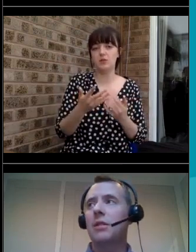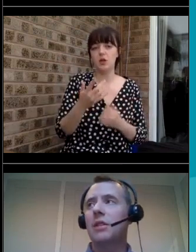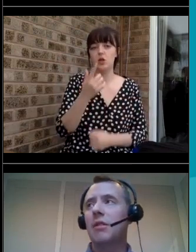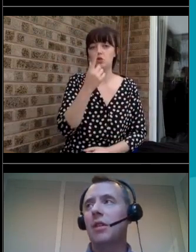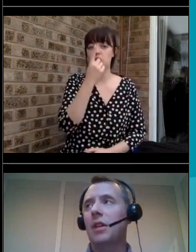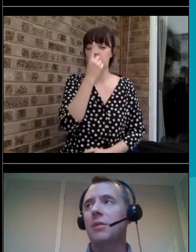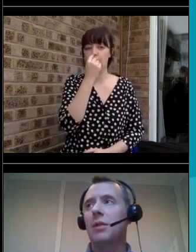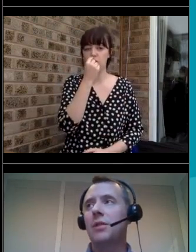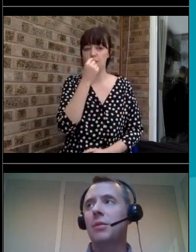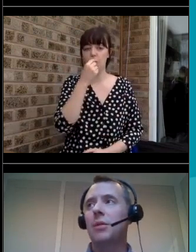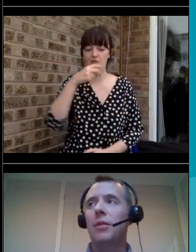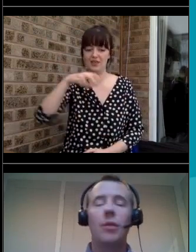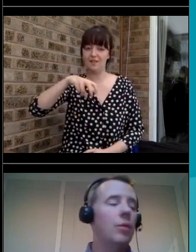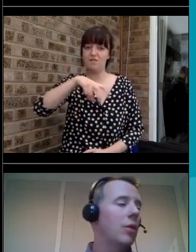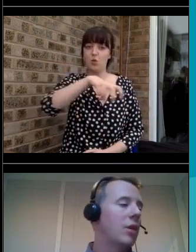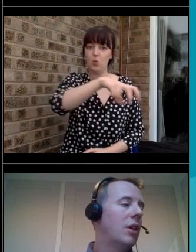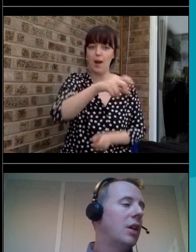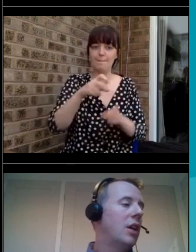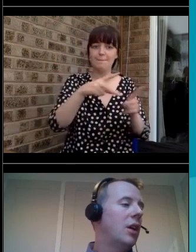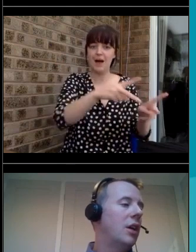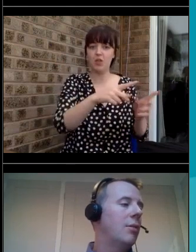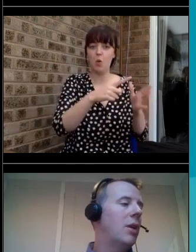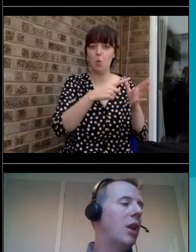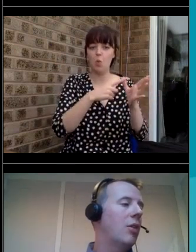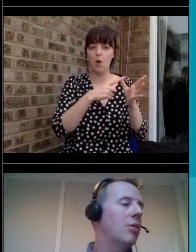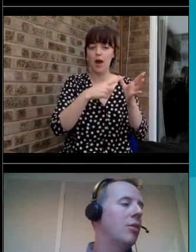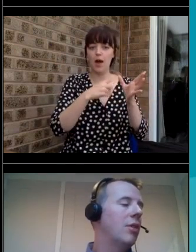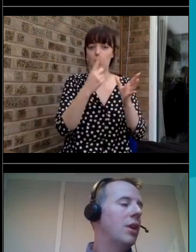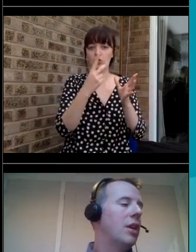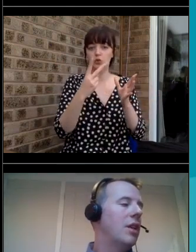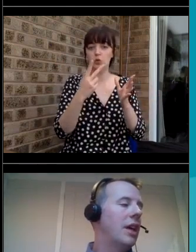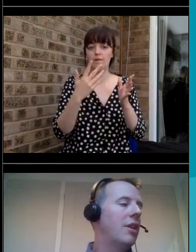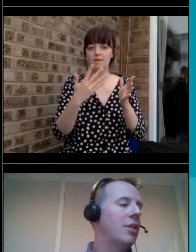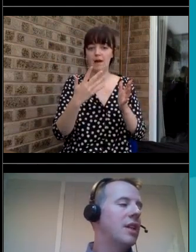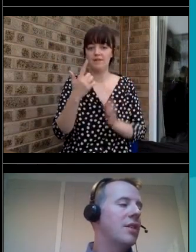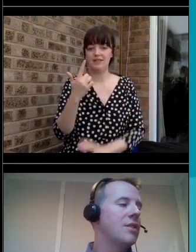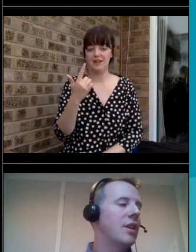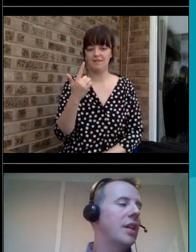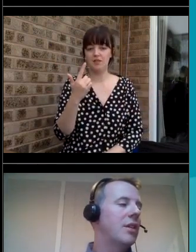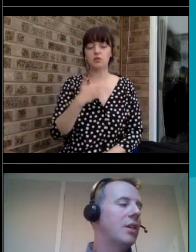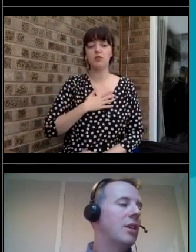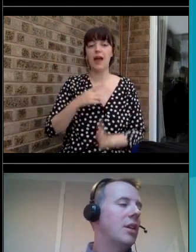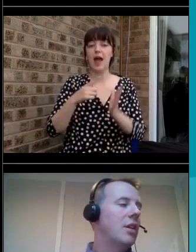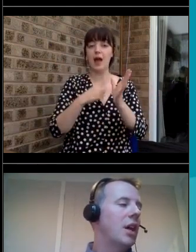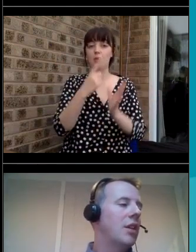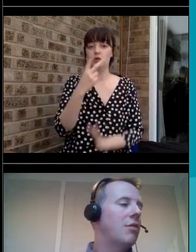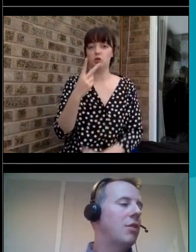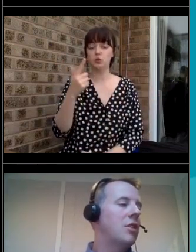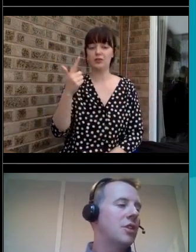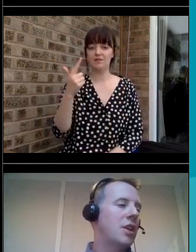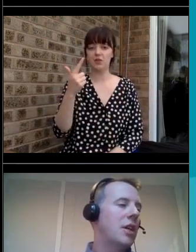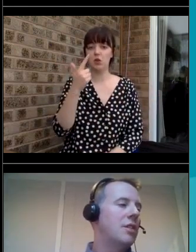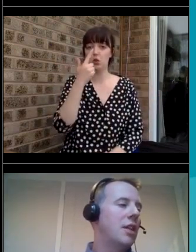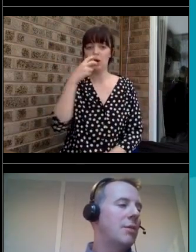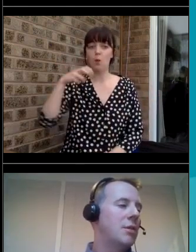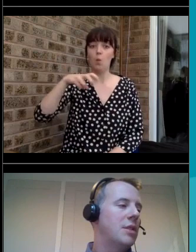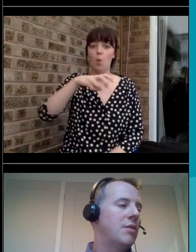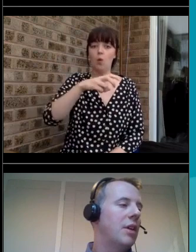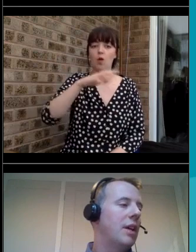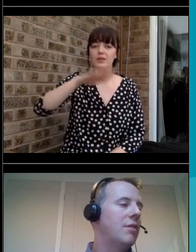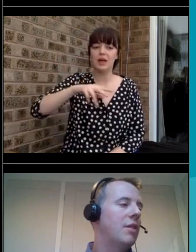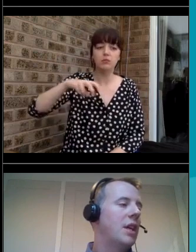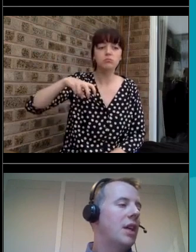alongside the A127, it's possible to walk along there on the south side through the junction under